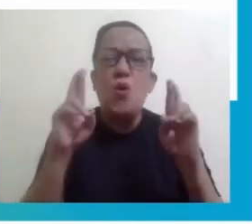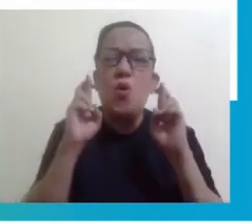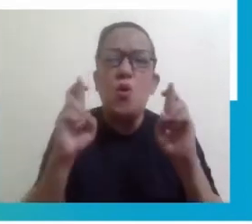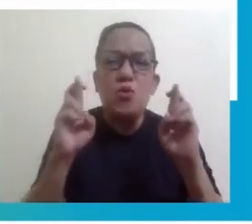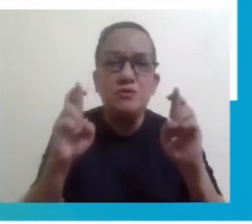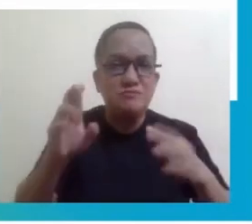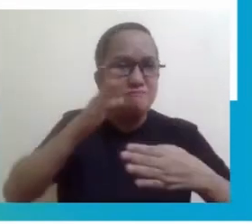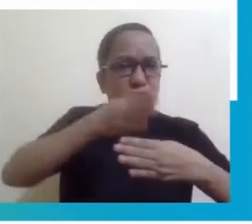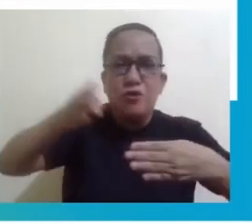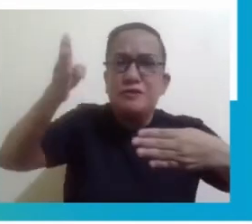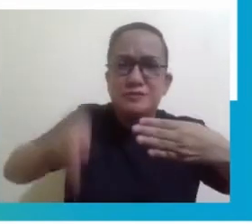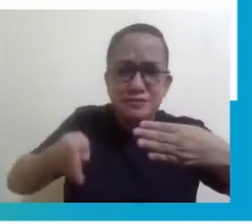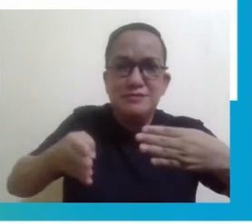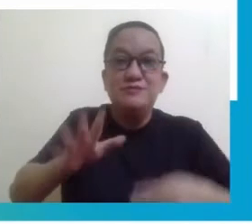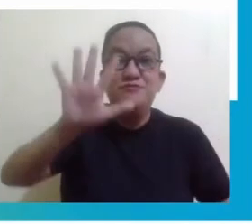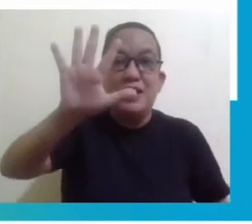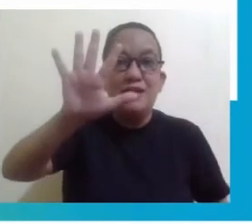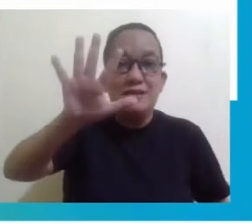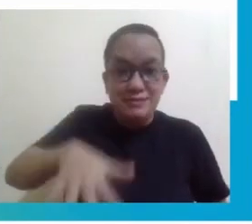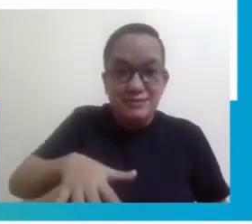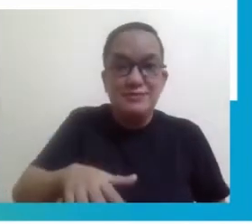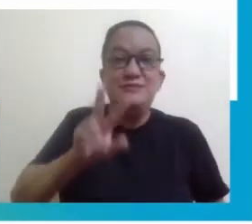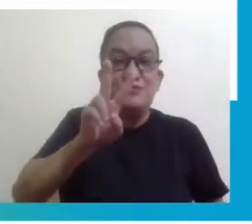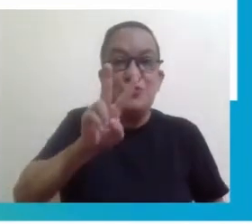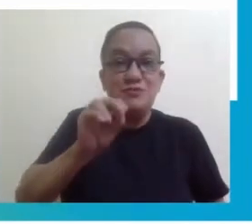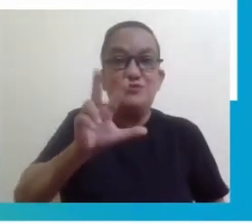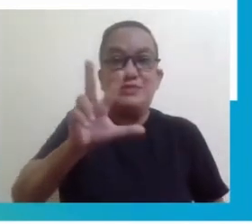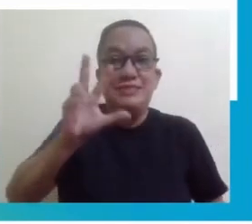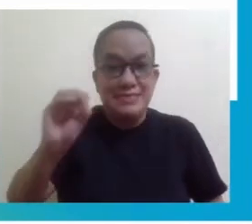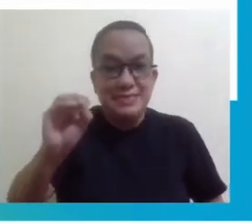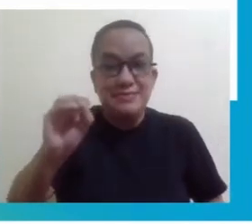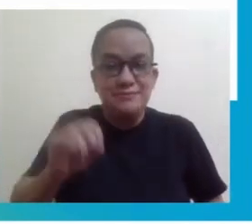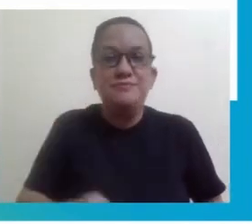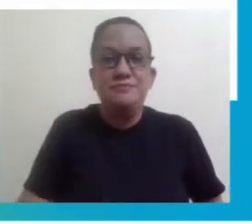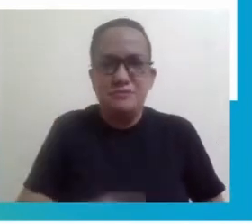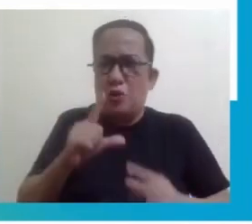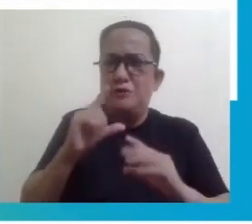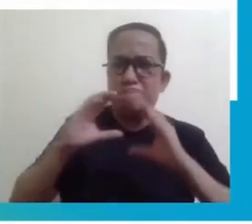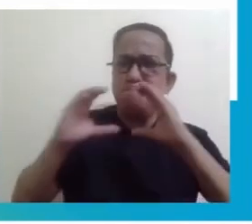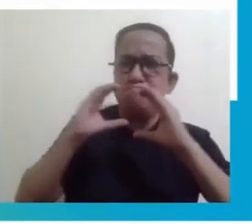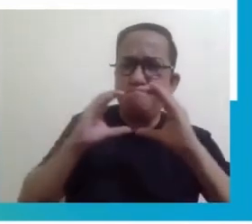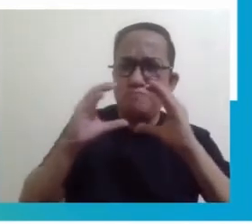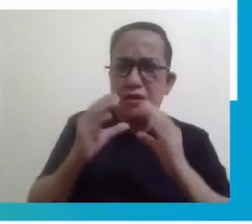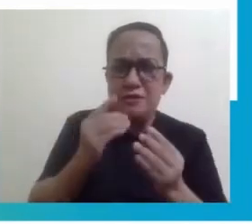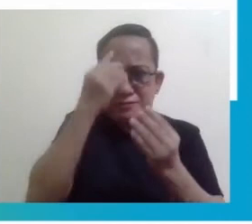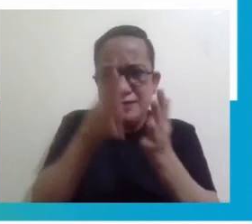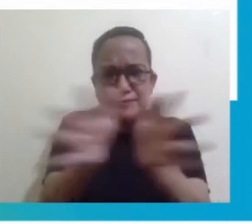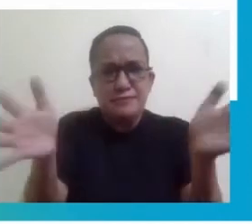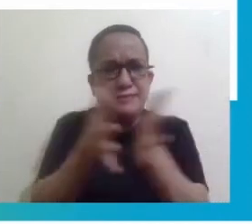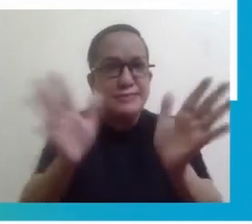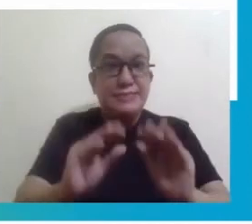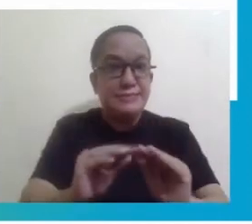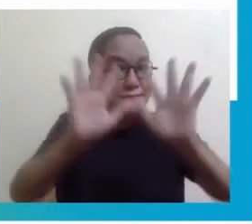2023. To ensure meaningful consultation and communication in the review process, a draft stakeholders